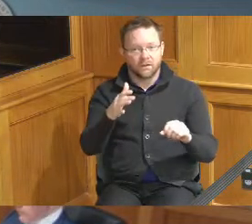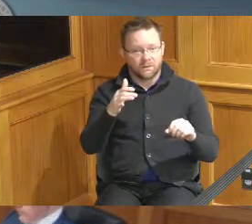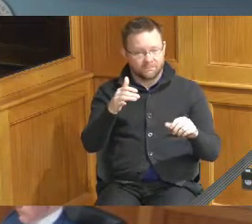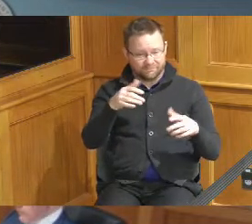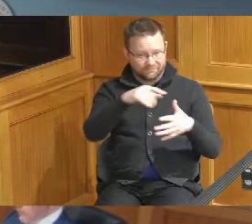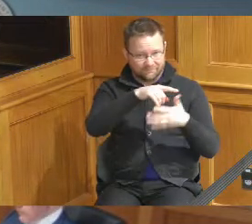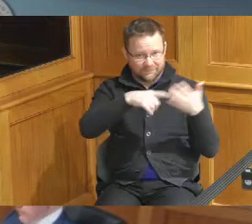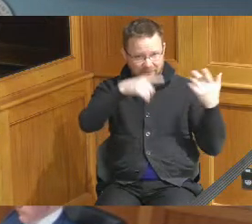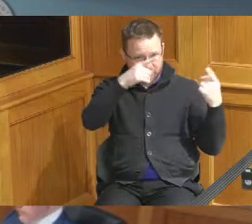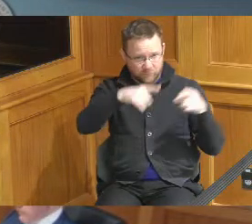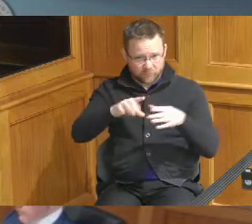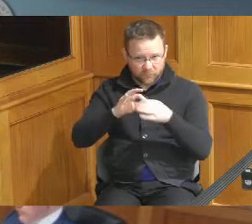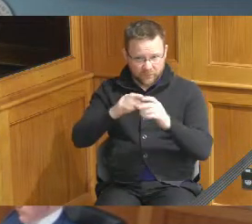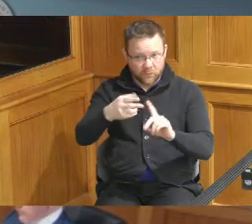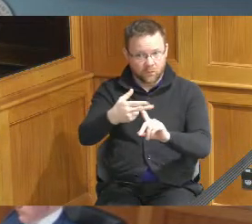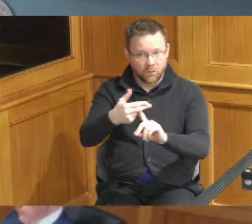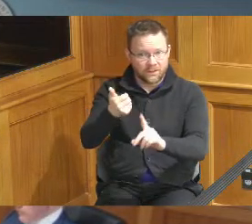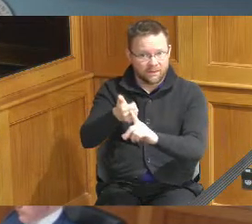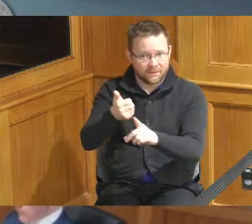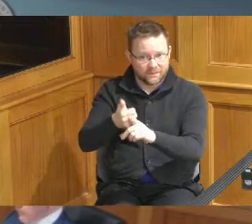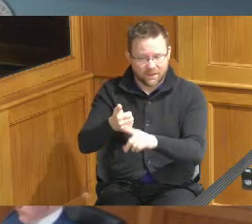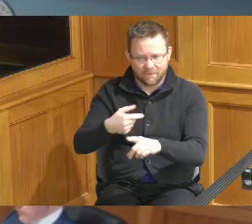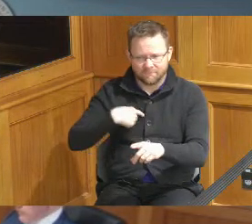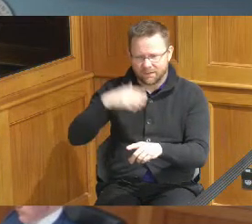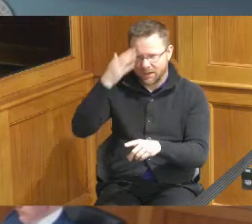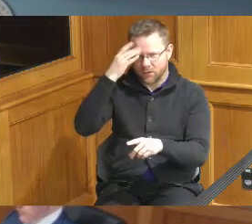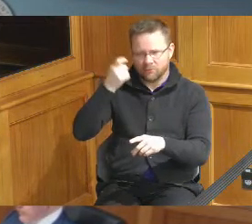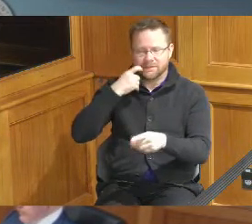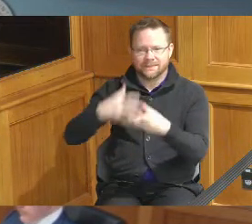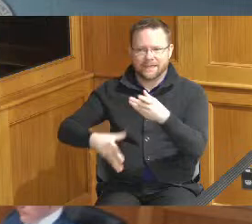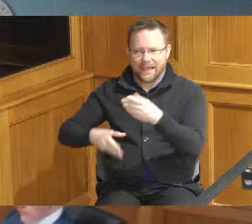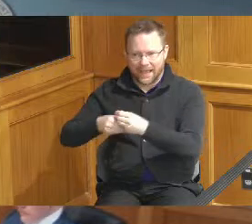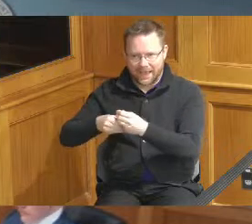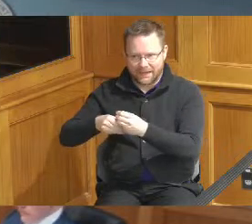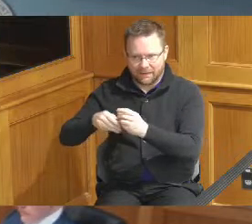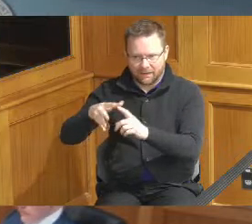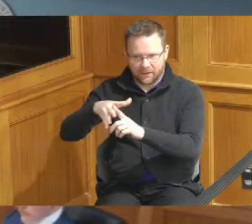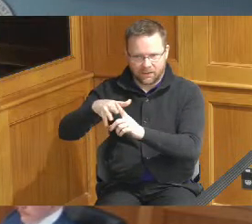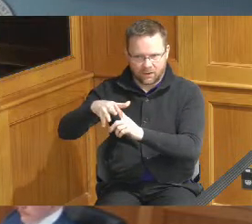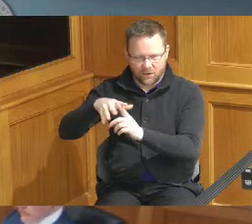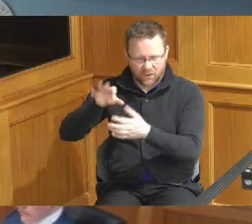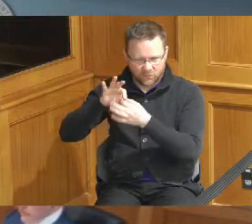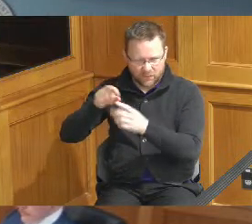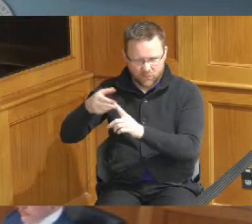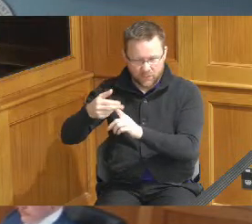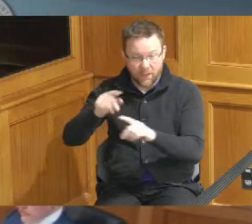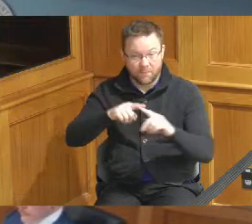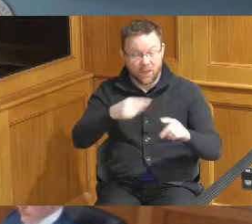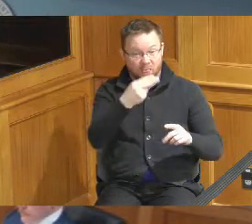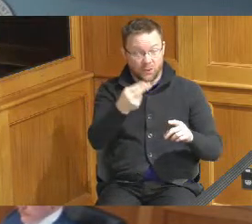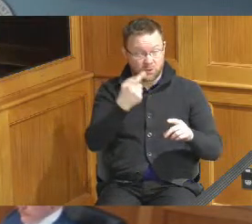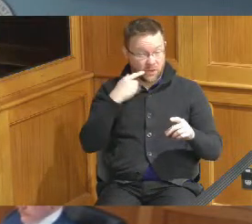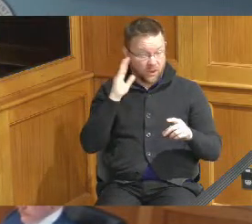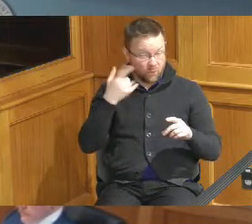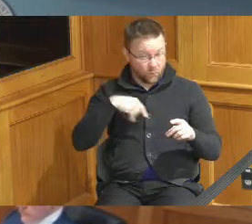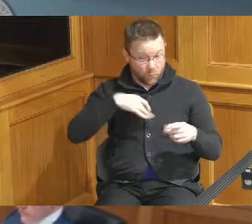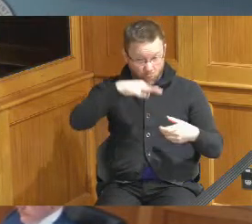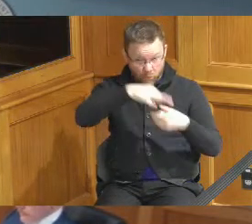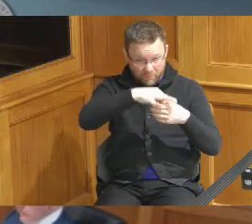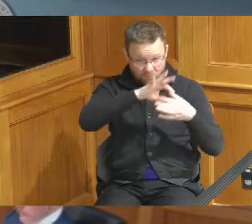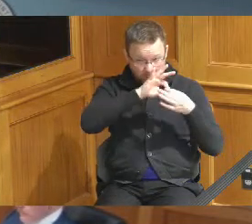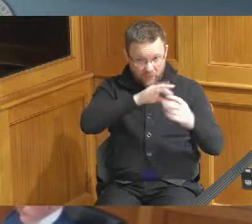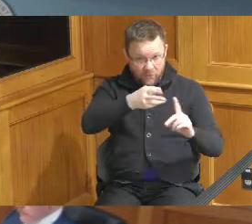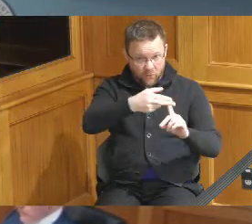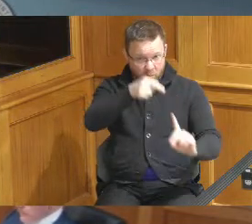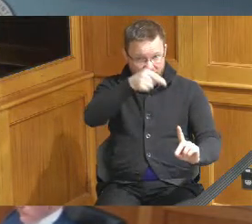hotel? Yes. I know you added it just for context, but is anything we're voting on Thursday regarding